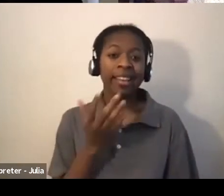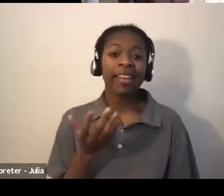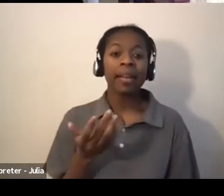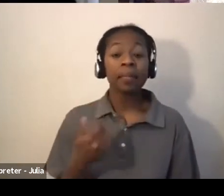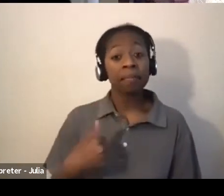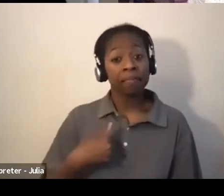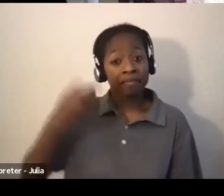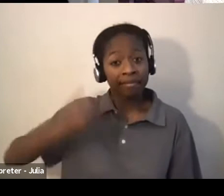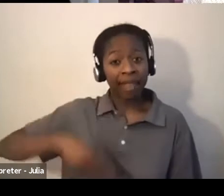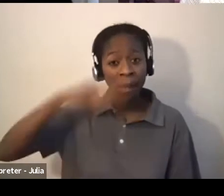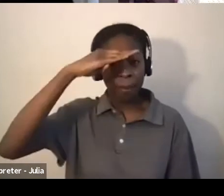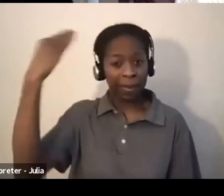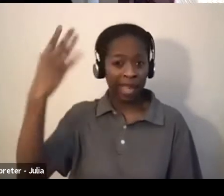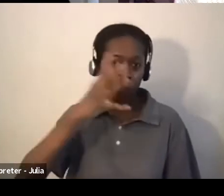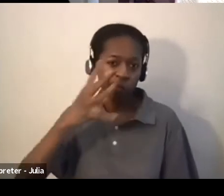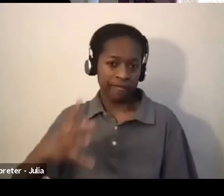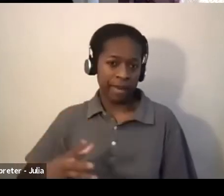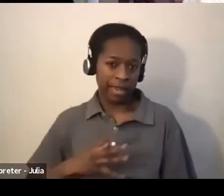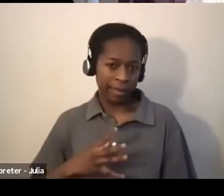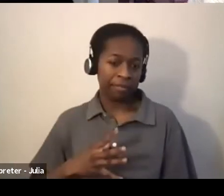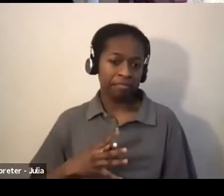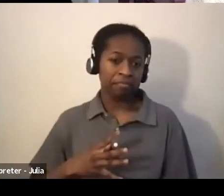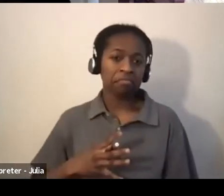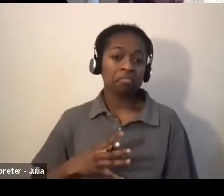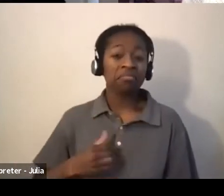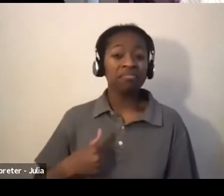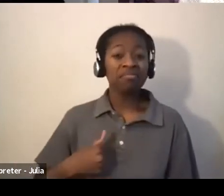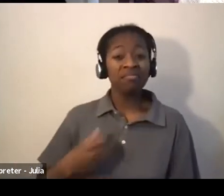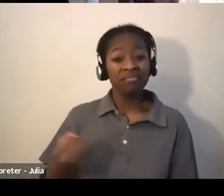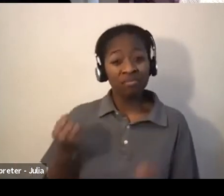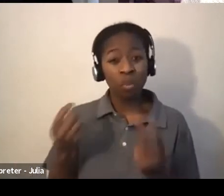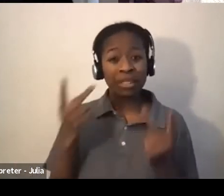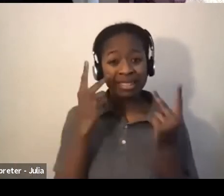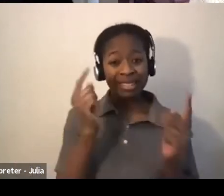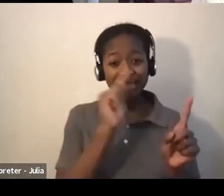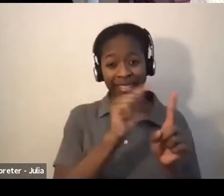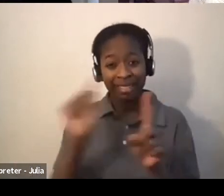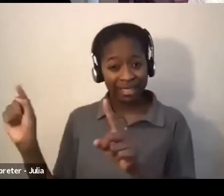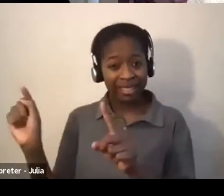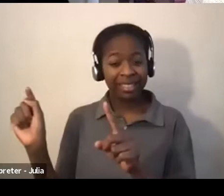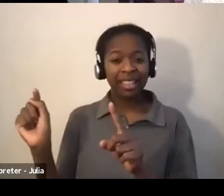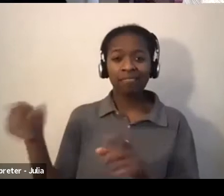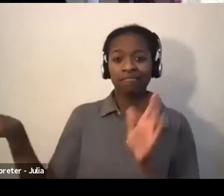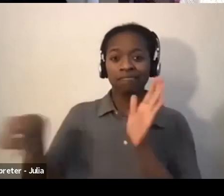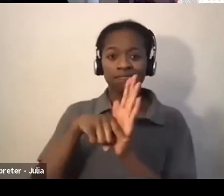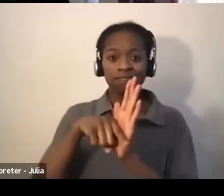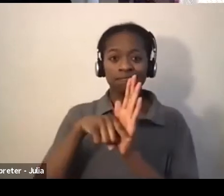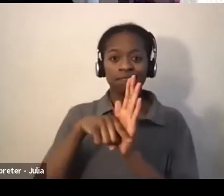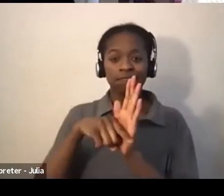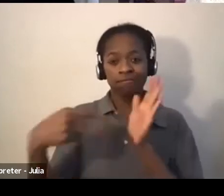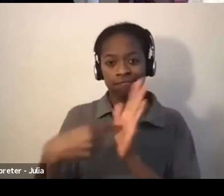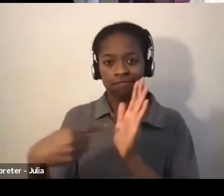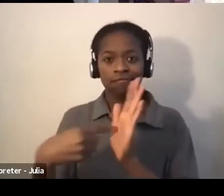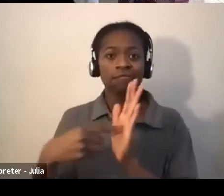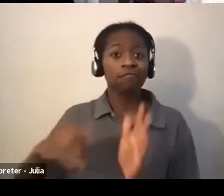Black woman, I would say I've definitely seen mostly negative representation in the media growing up. I think